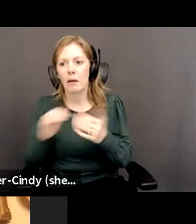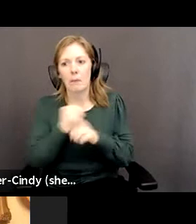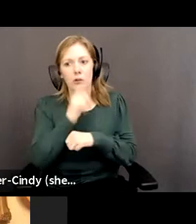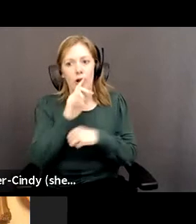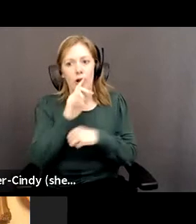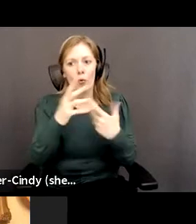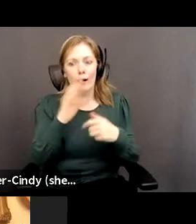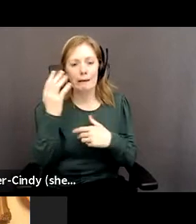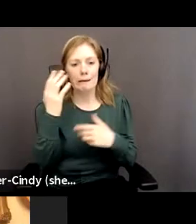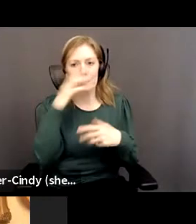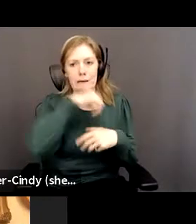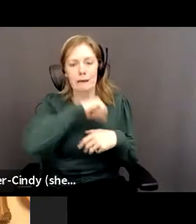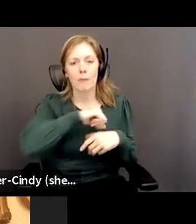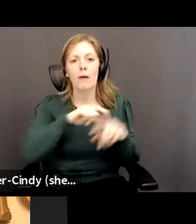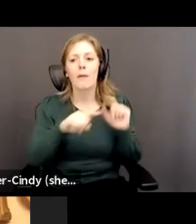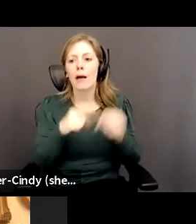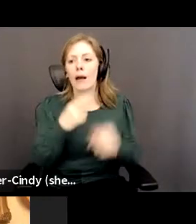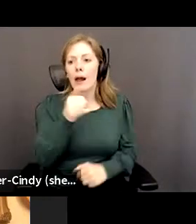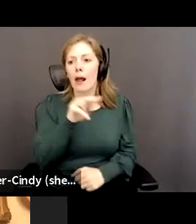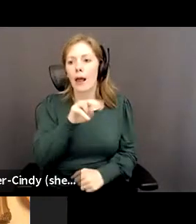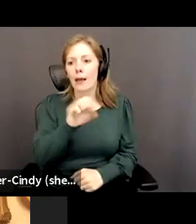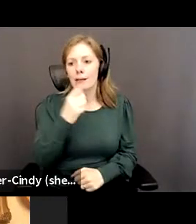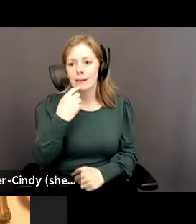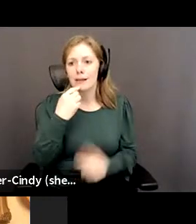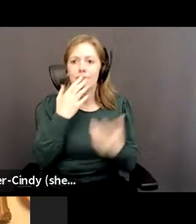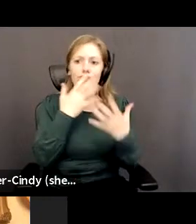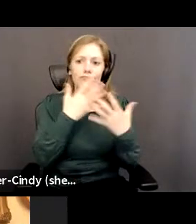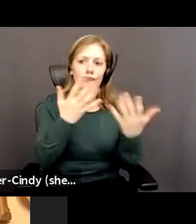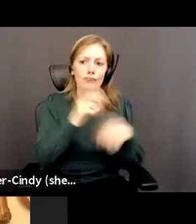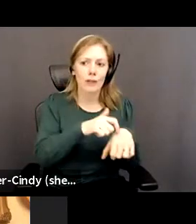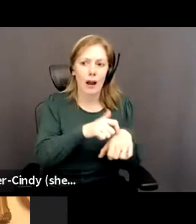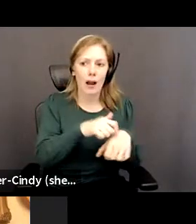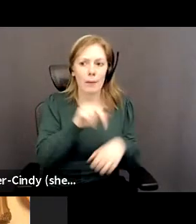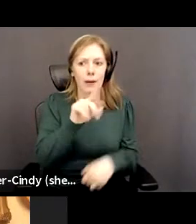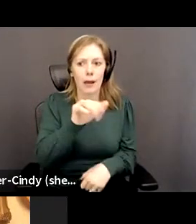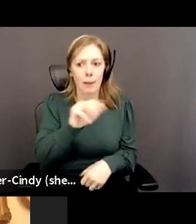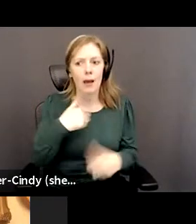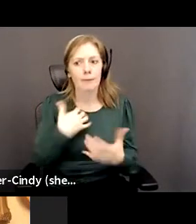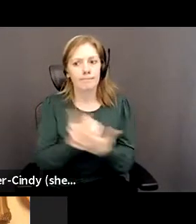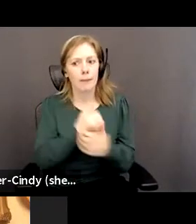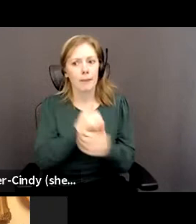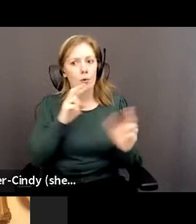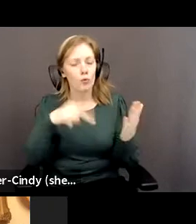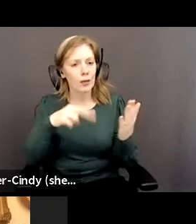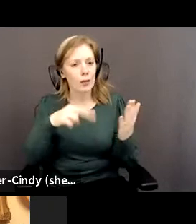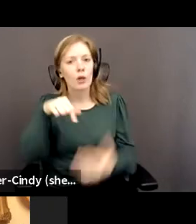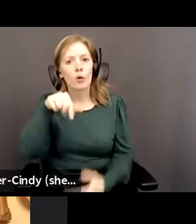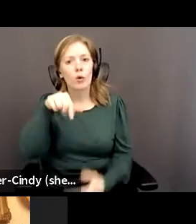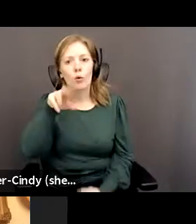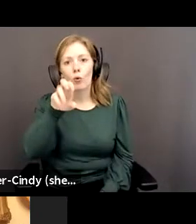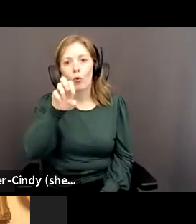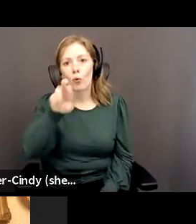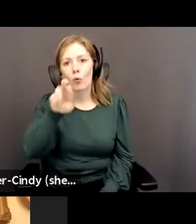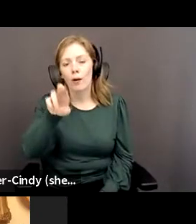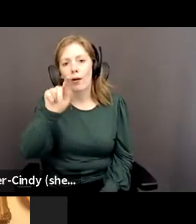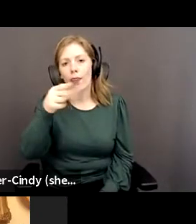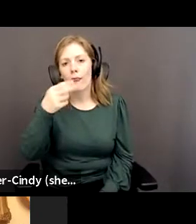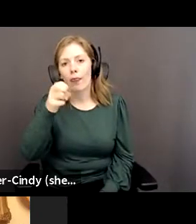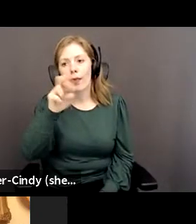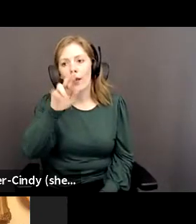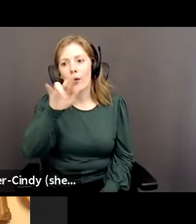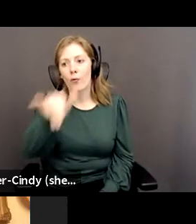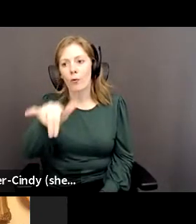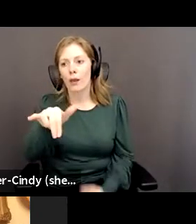So Hans says, thank you so much for your time, Kama. I've been reading queer theory lately, and I find a recurring aspect of